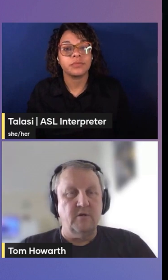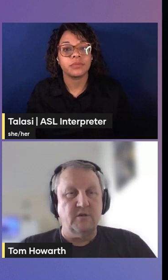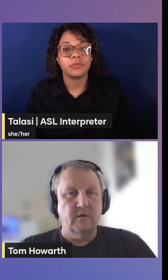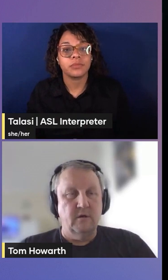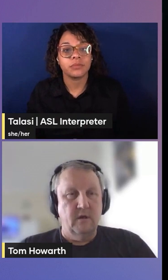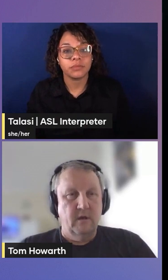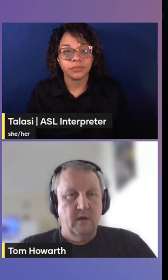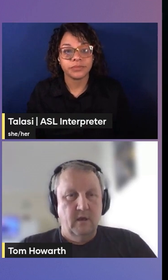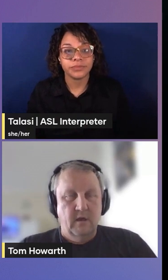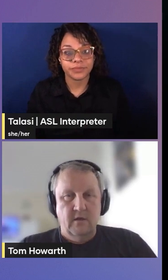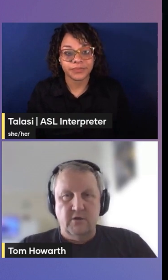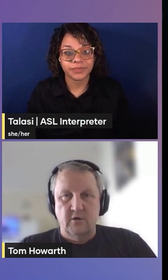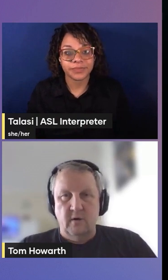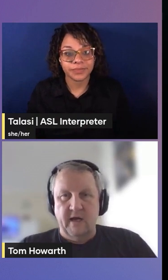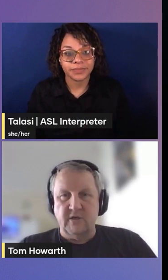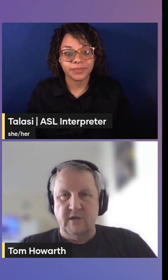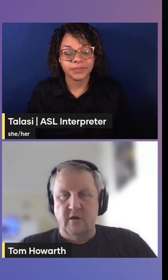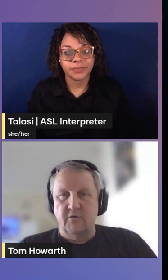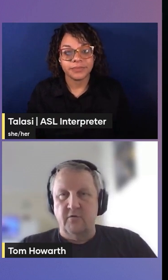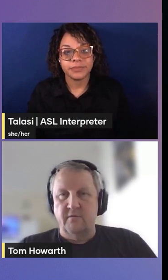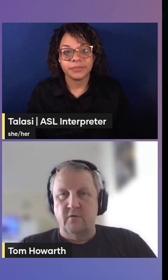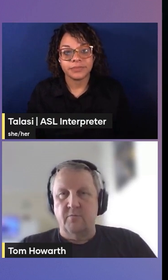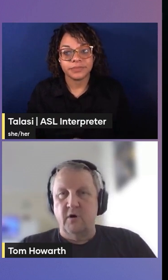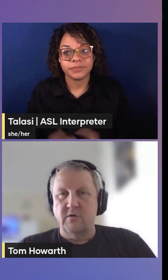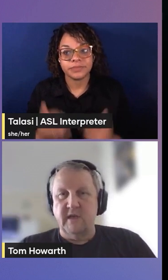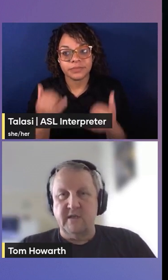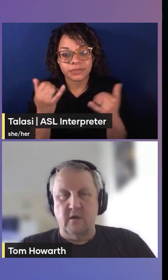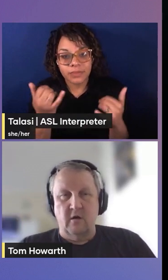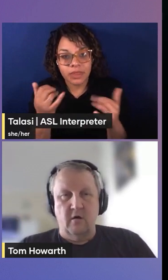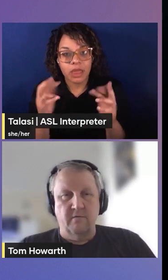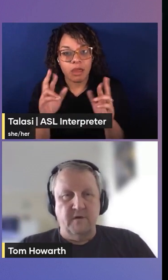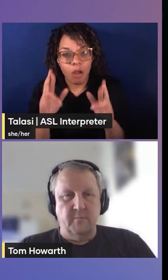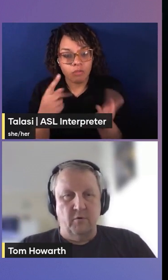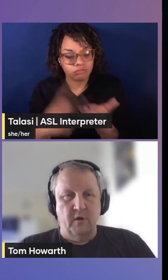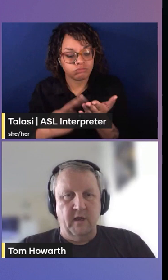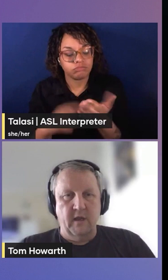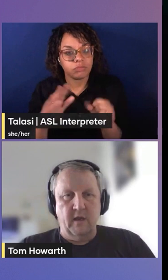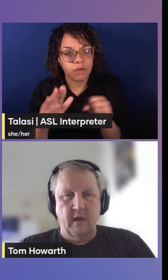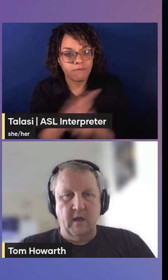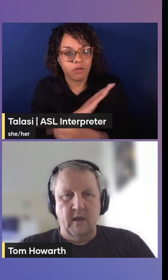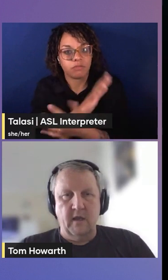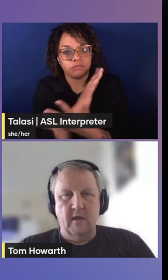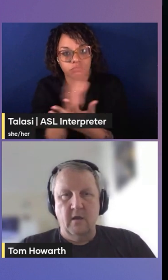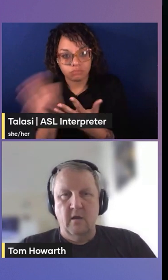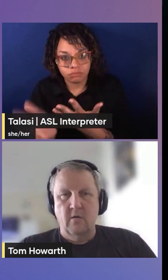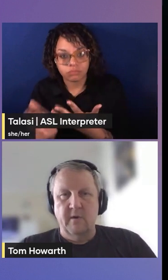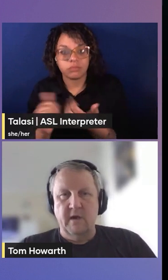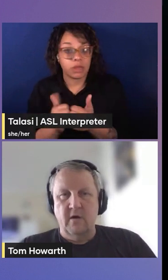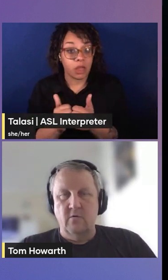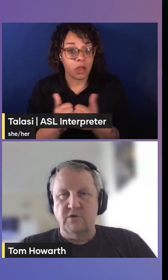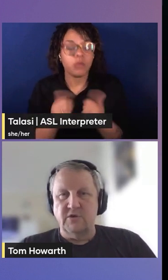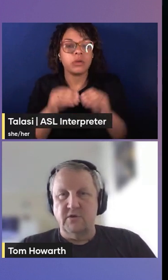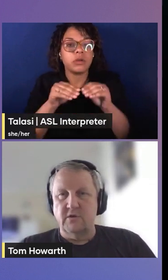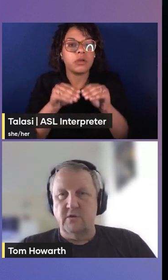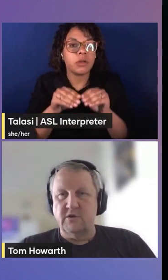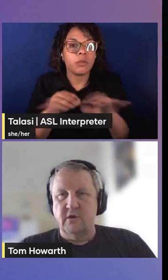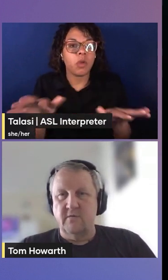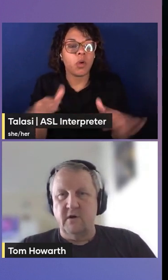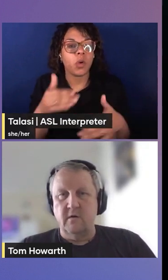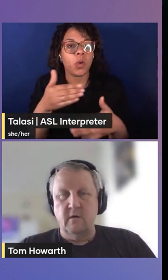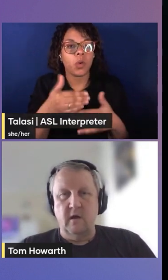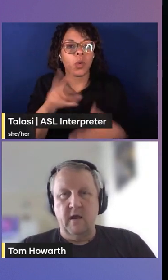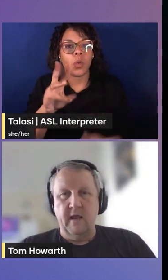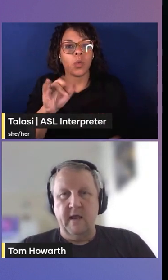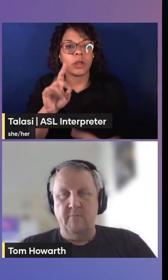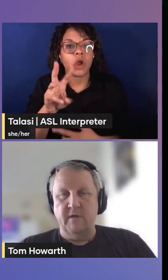What I was hoping to do today was to actually go through the full process of deploying a Windows